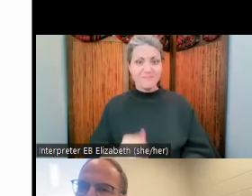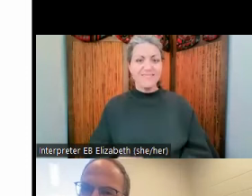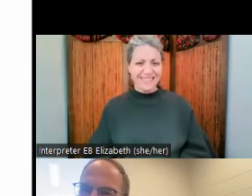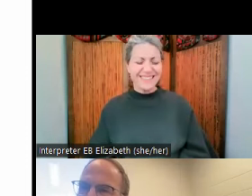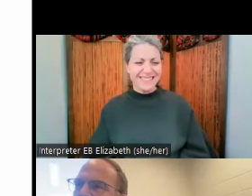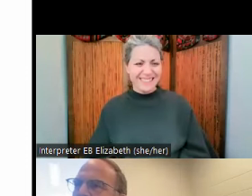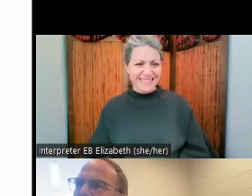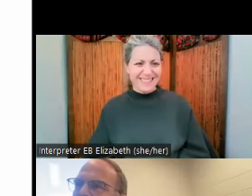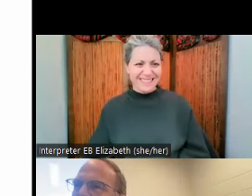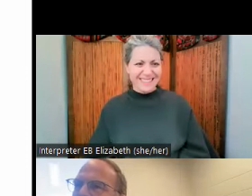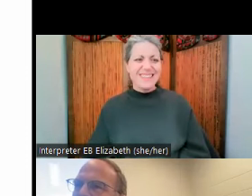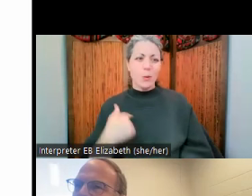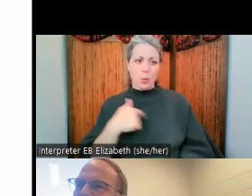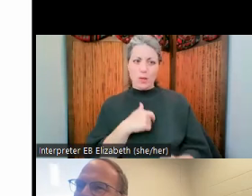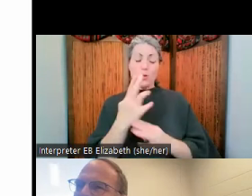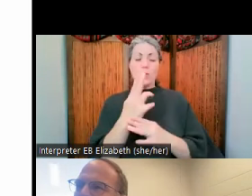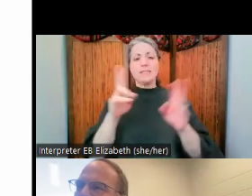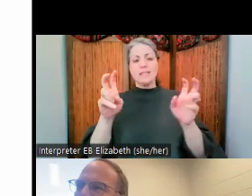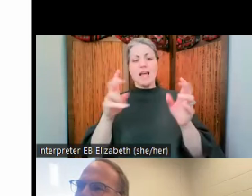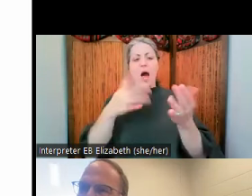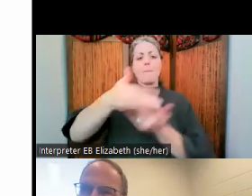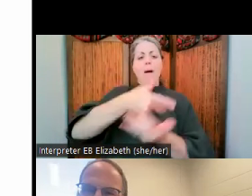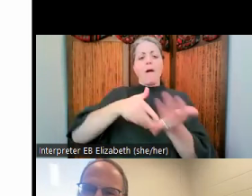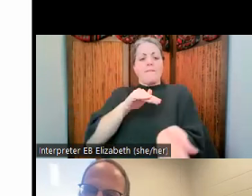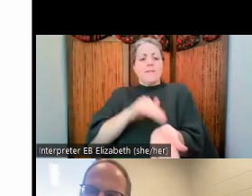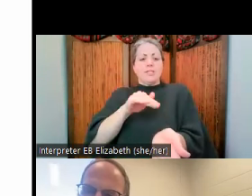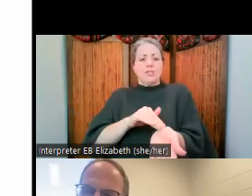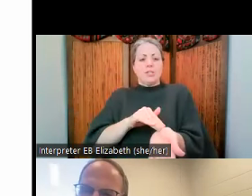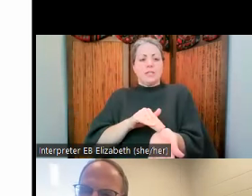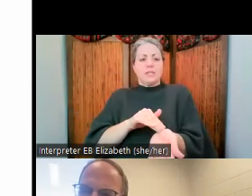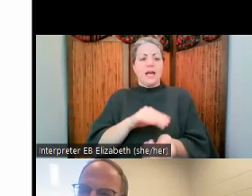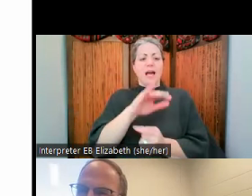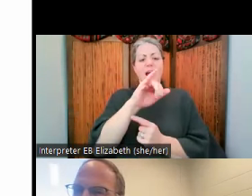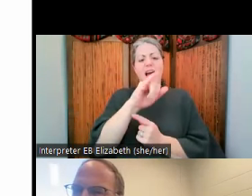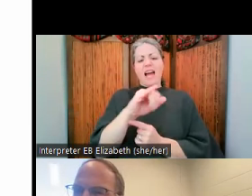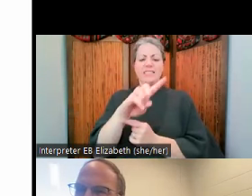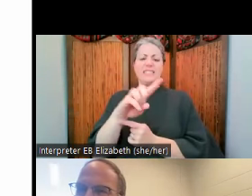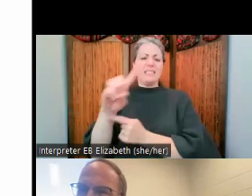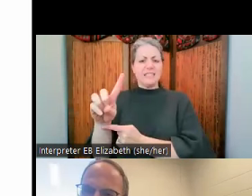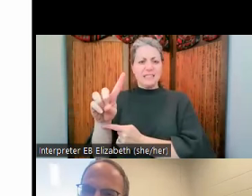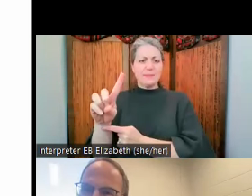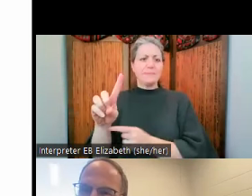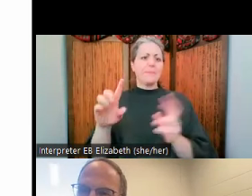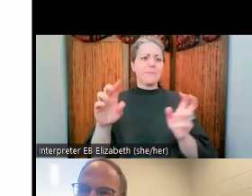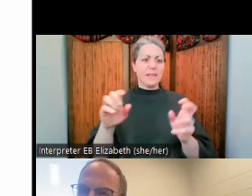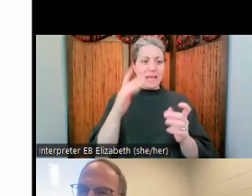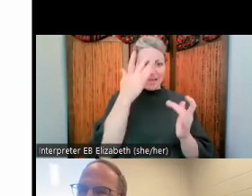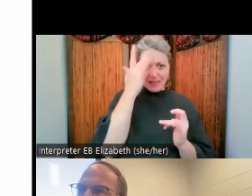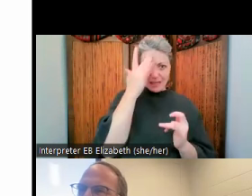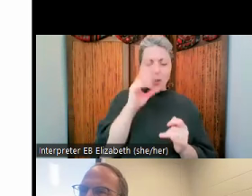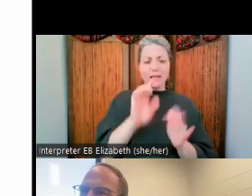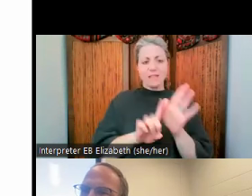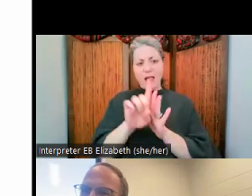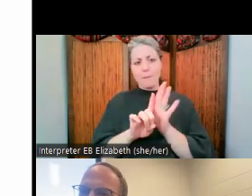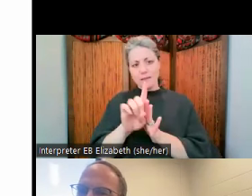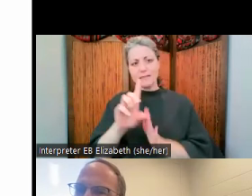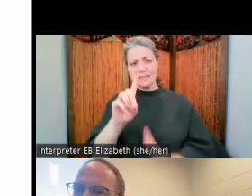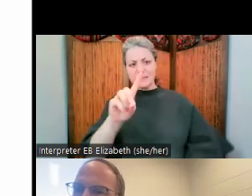physician community per se. We're talking about intellectual and developmental disabilities, although these are really a broad family of diagnoses, which I think is more